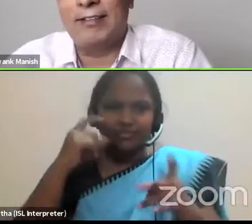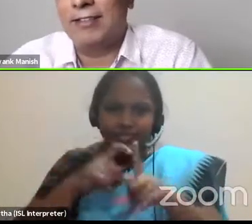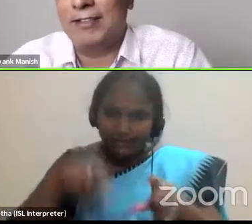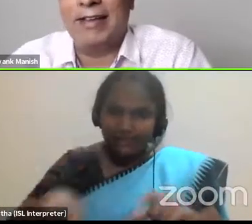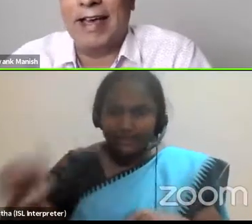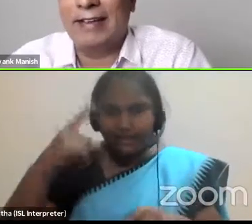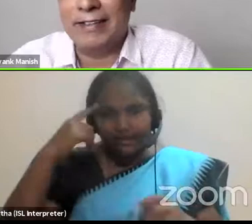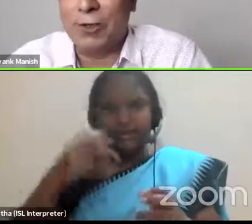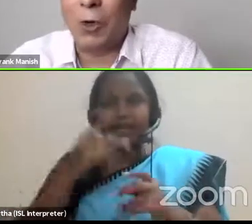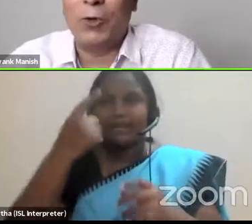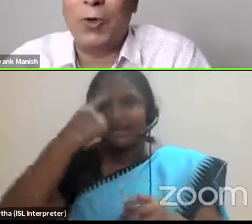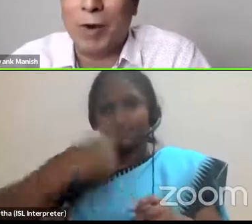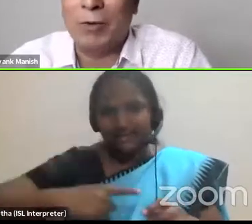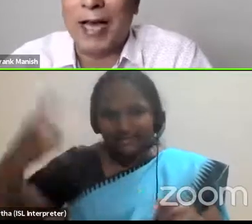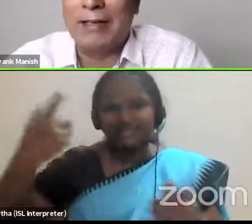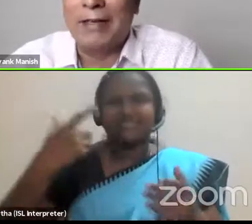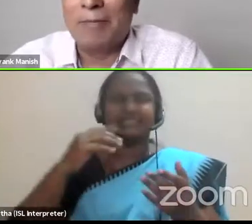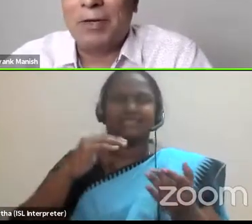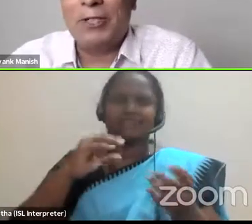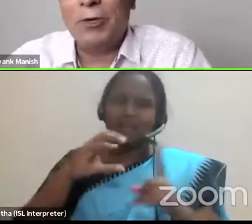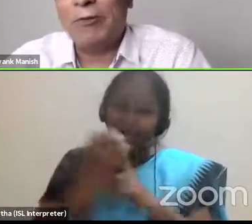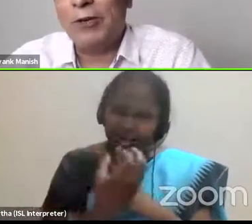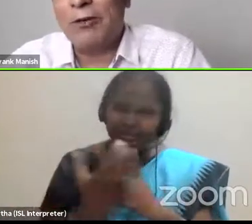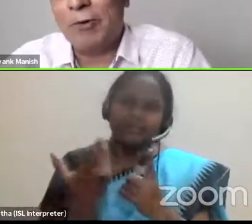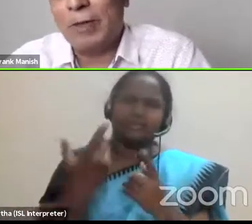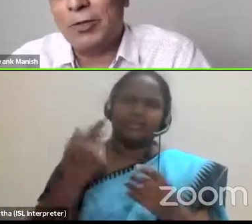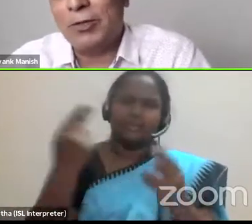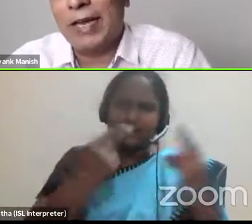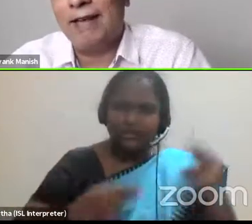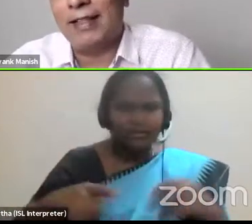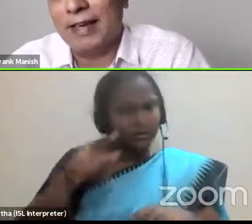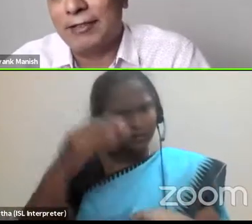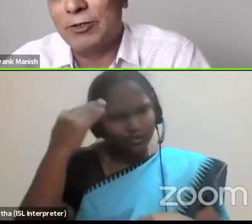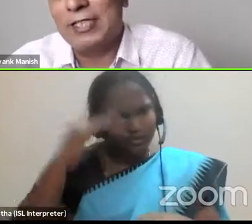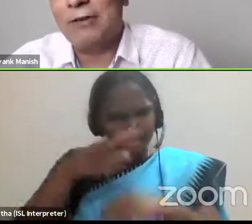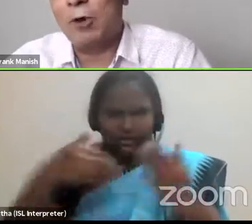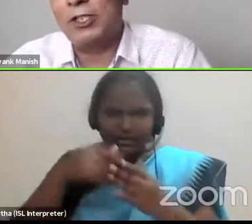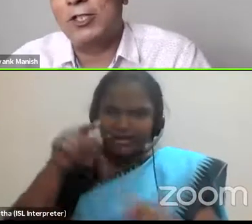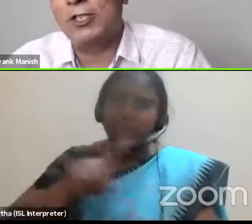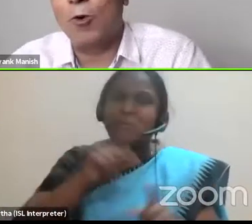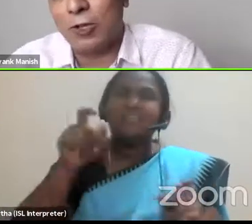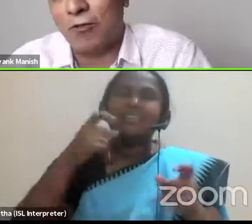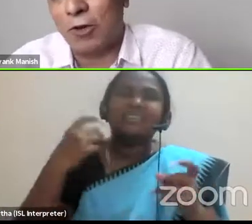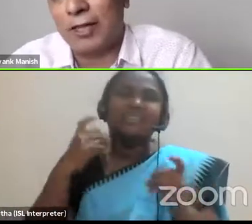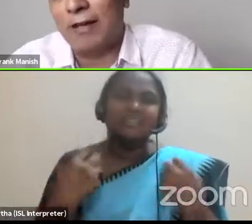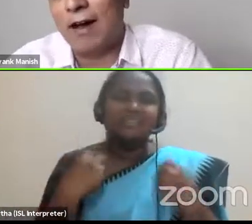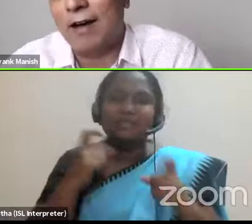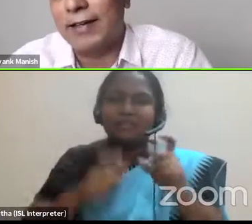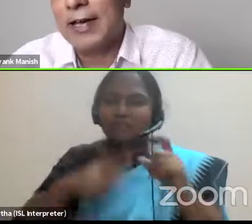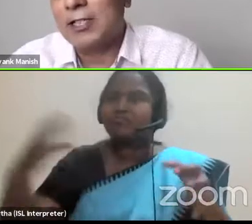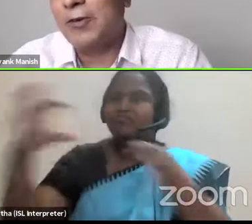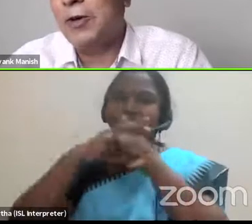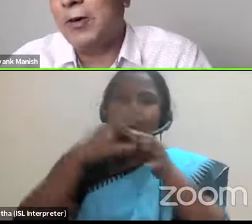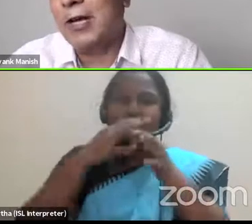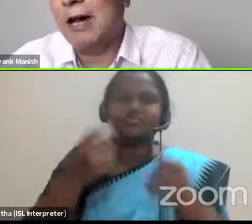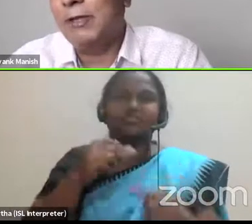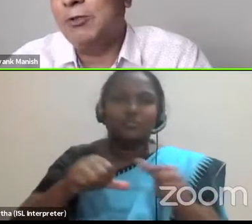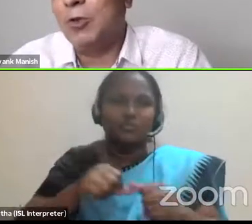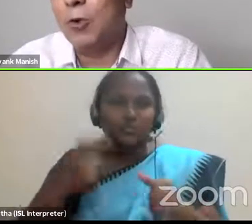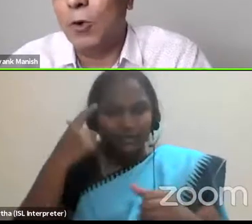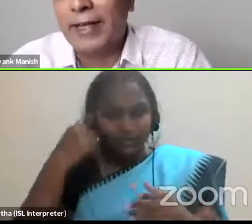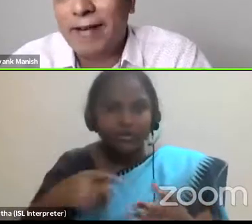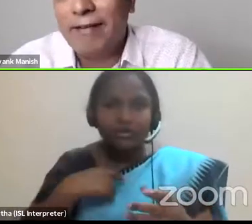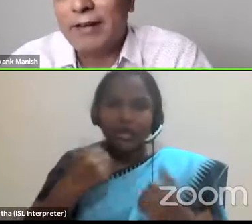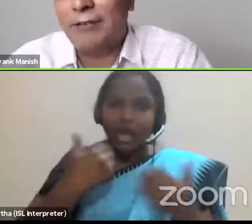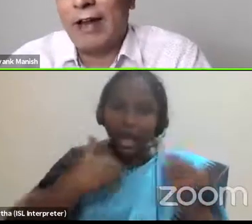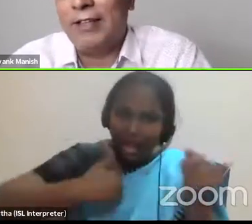and culture and heritage. We all know about that, but it's so difficult for people to get there, to see what's the source of all that art. So we're going to allow them